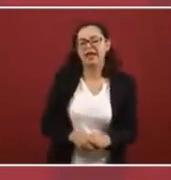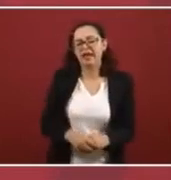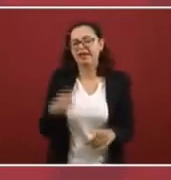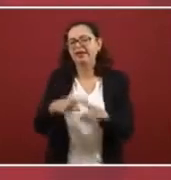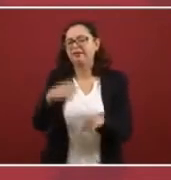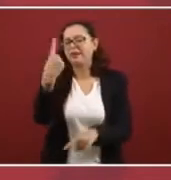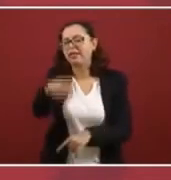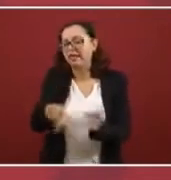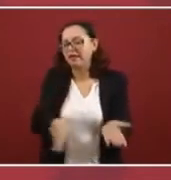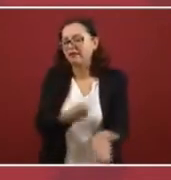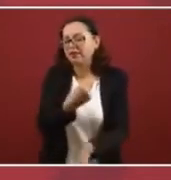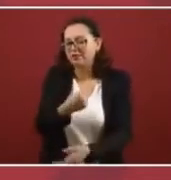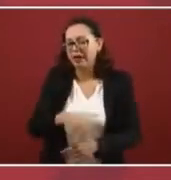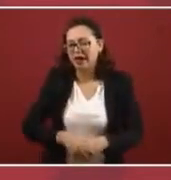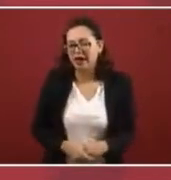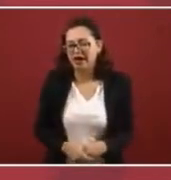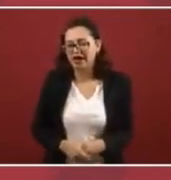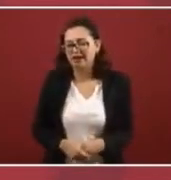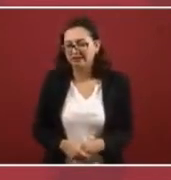Because they were ordered